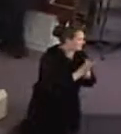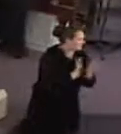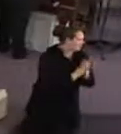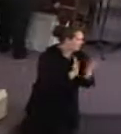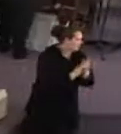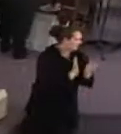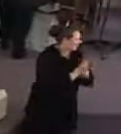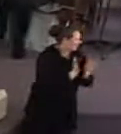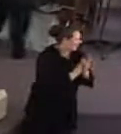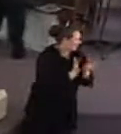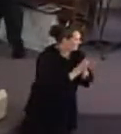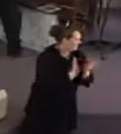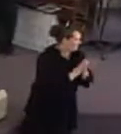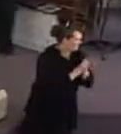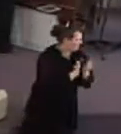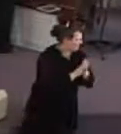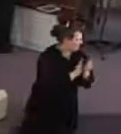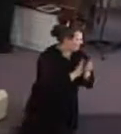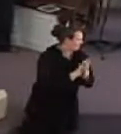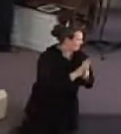Praise God.